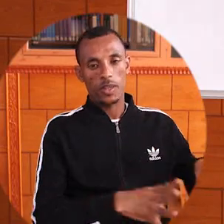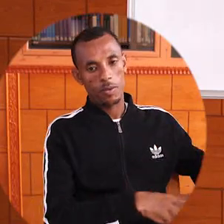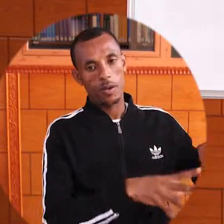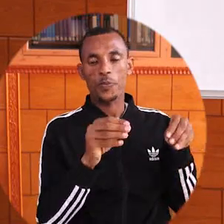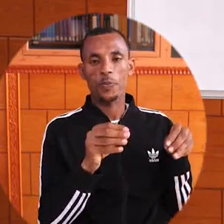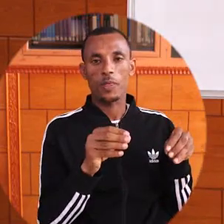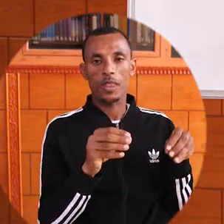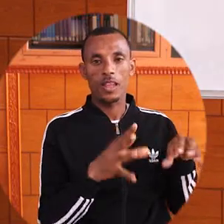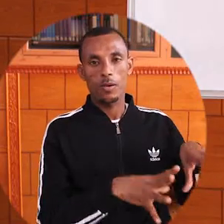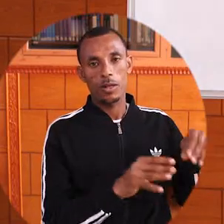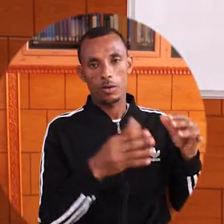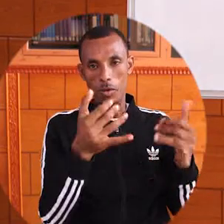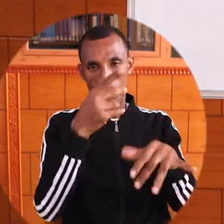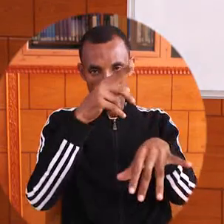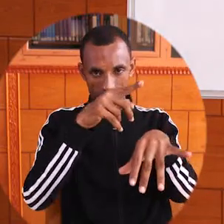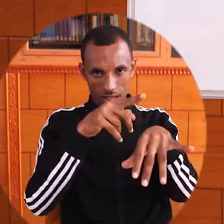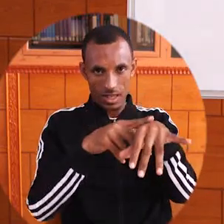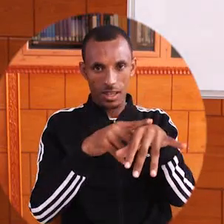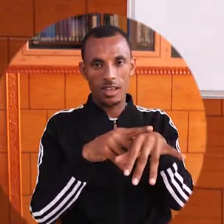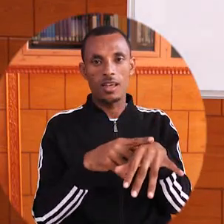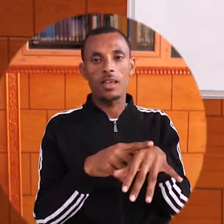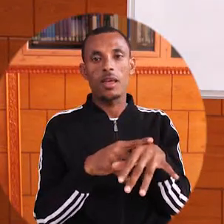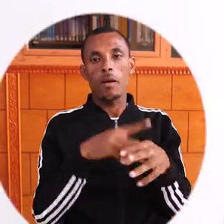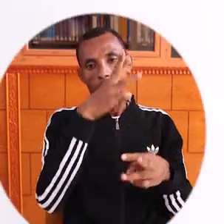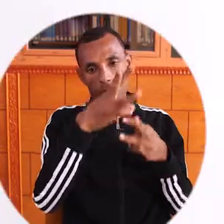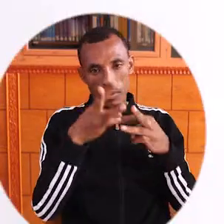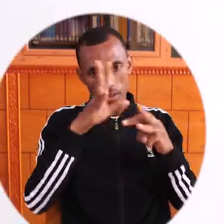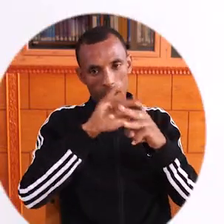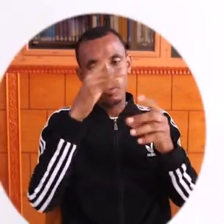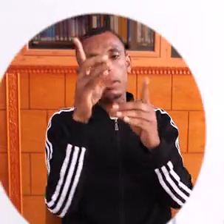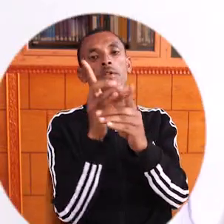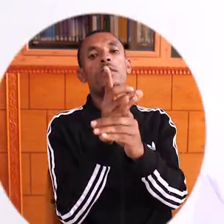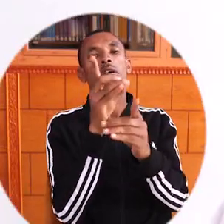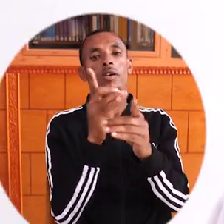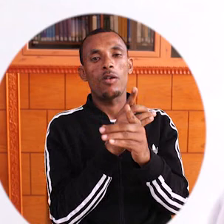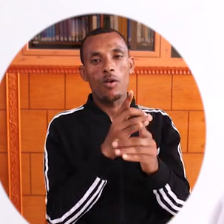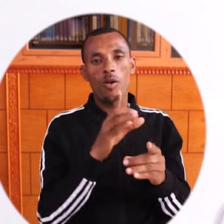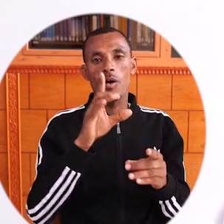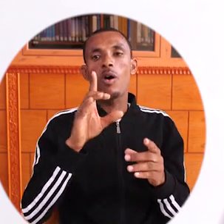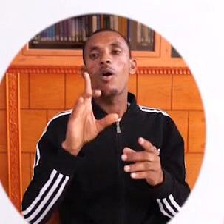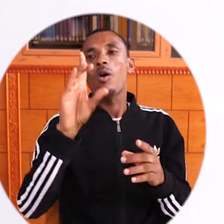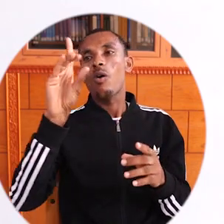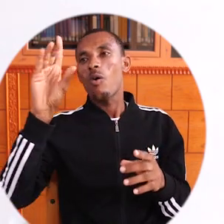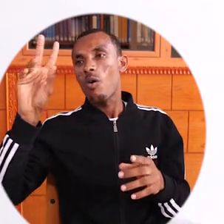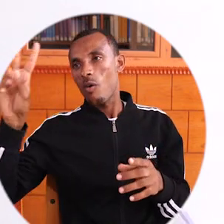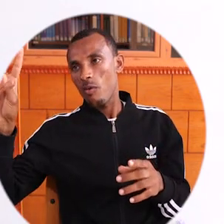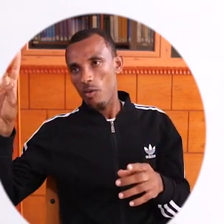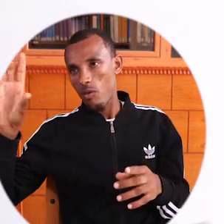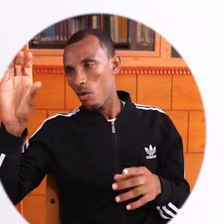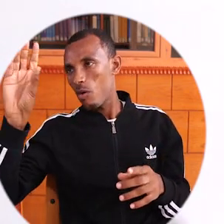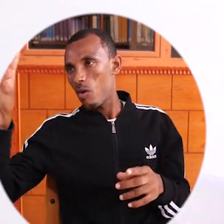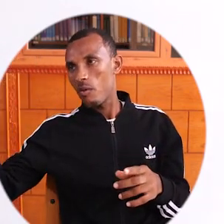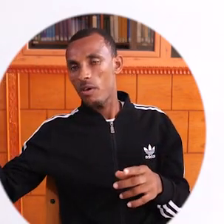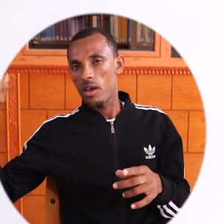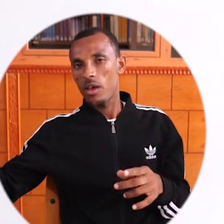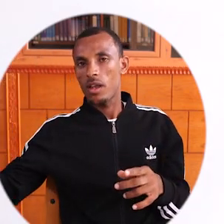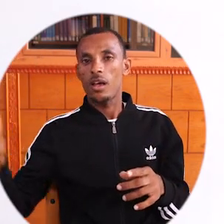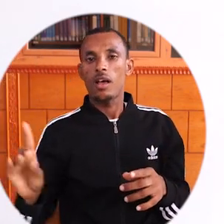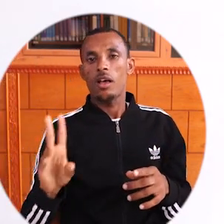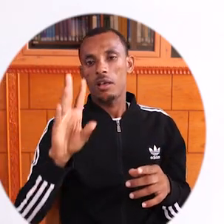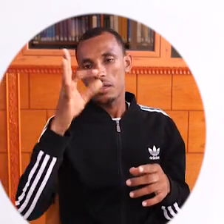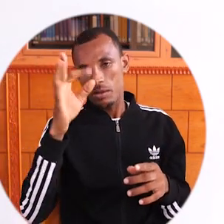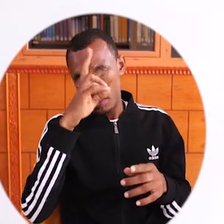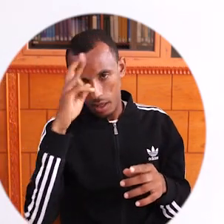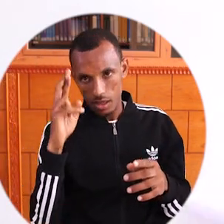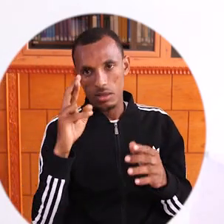Tamariyoch bahun gize ba alamachin betefetaraw ba covid 19 mekniyat timirt